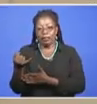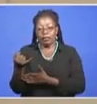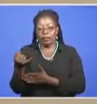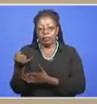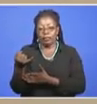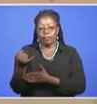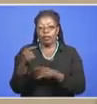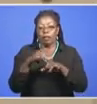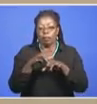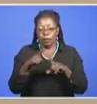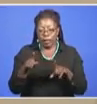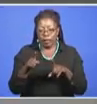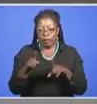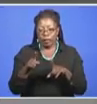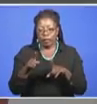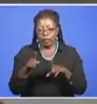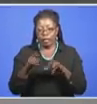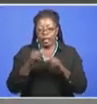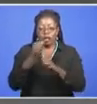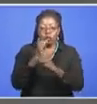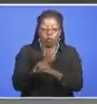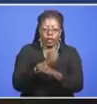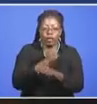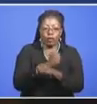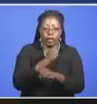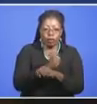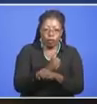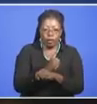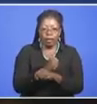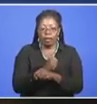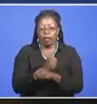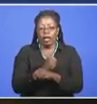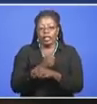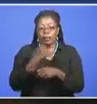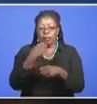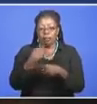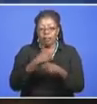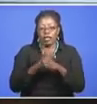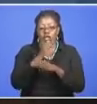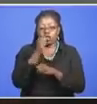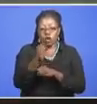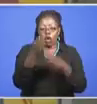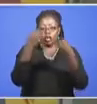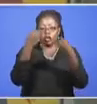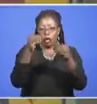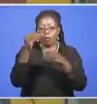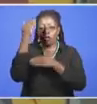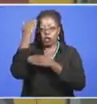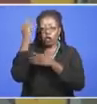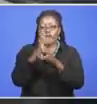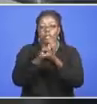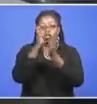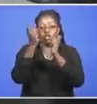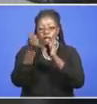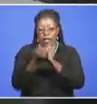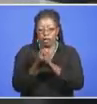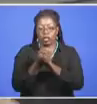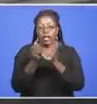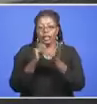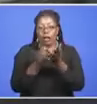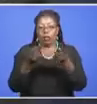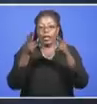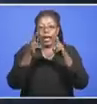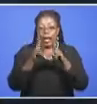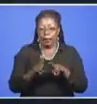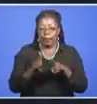the midnight oil and making sure everything runs smoothly so that shoppers are aware of the changes that will be implemented on August